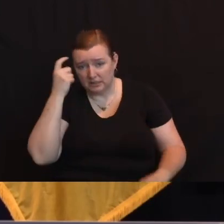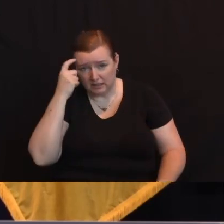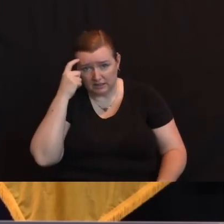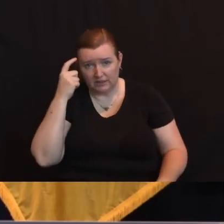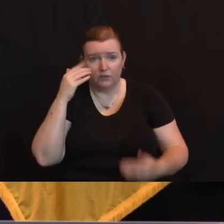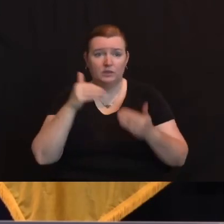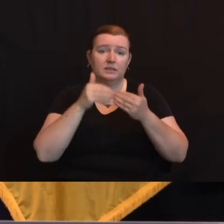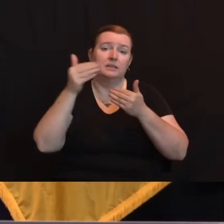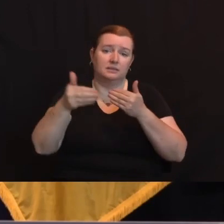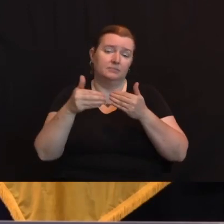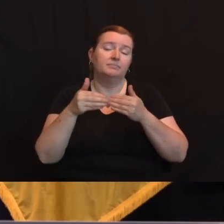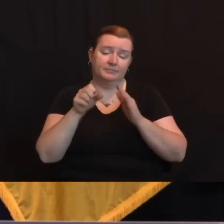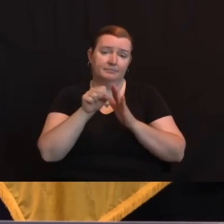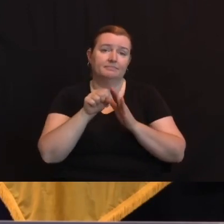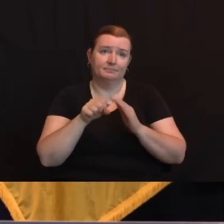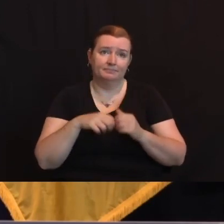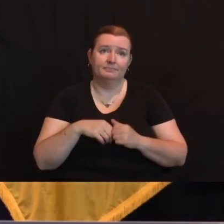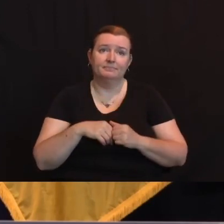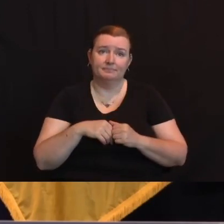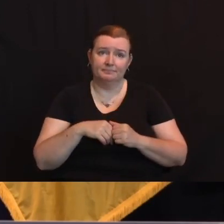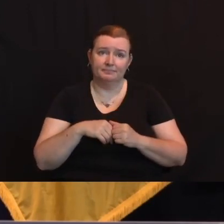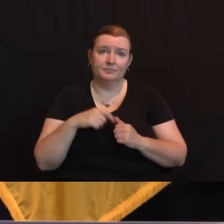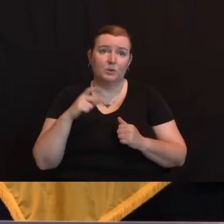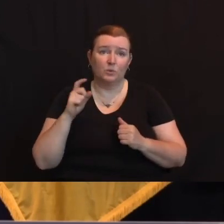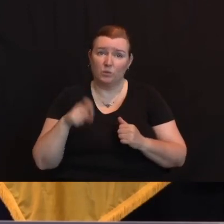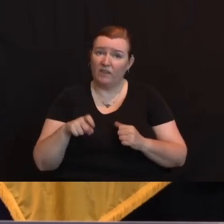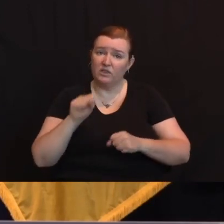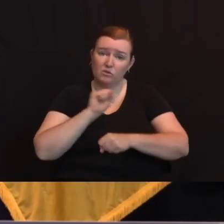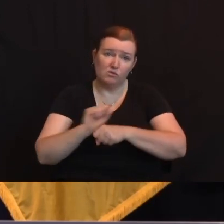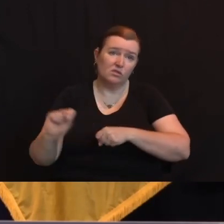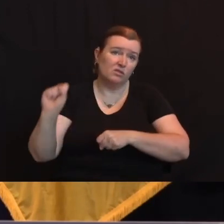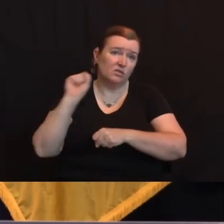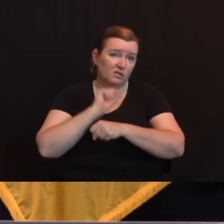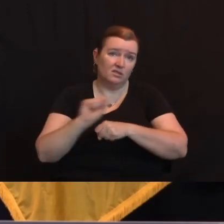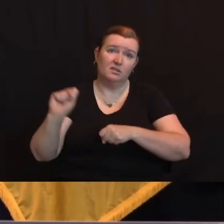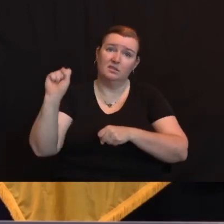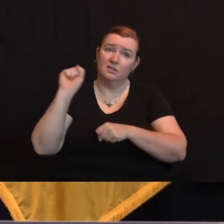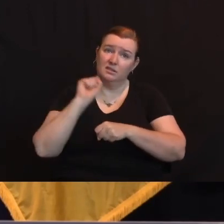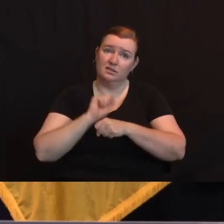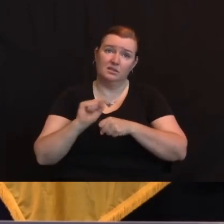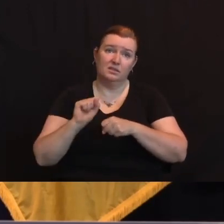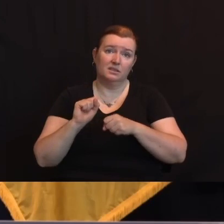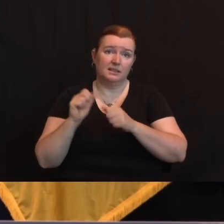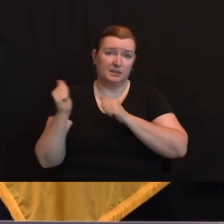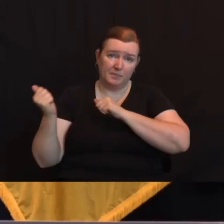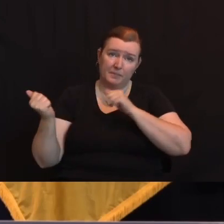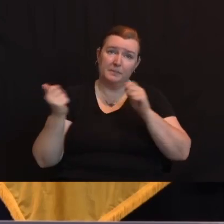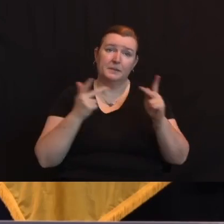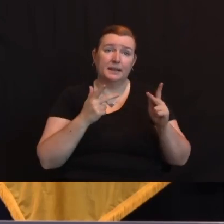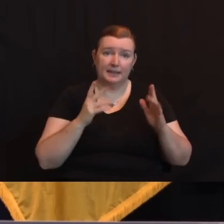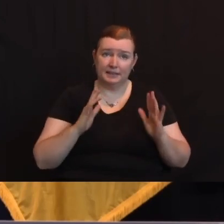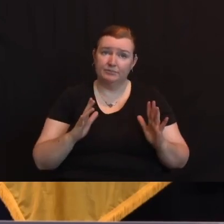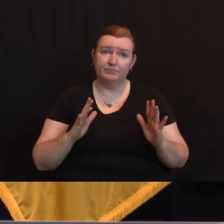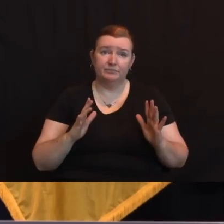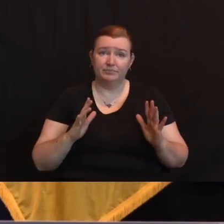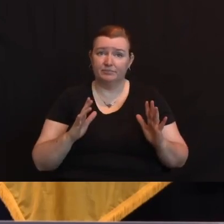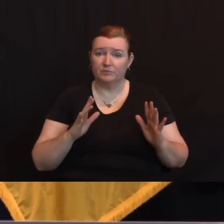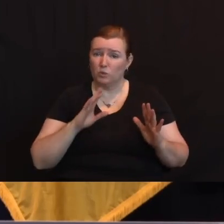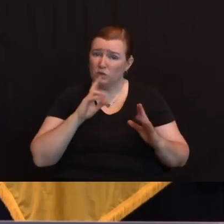We have to keep working at recovering what had become, we still have the top per